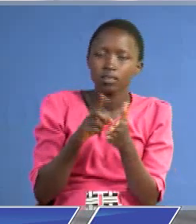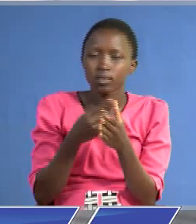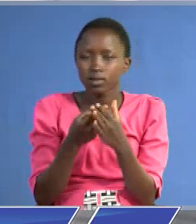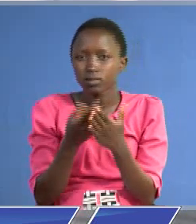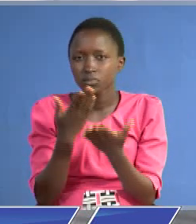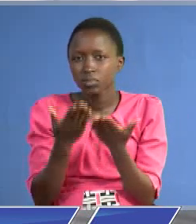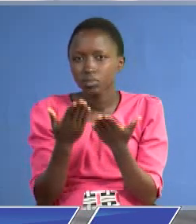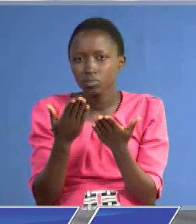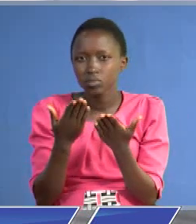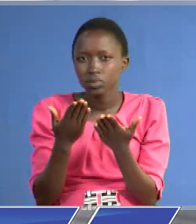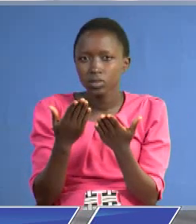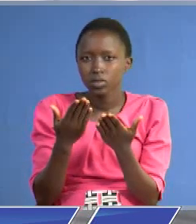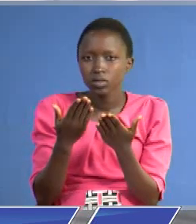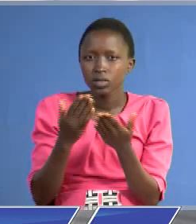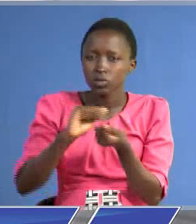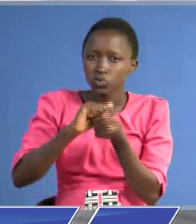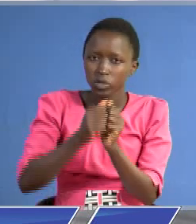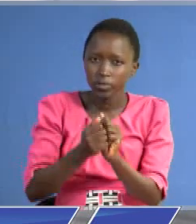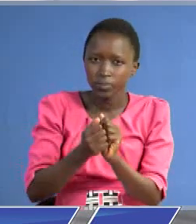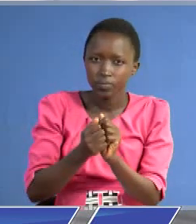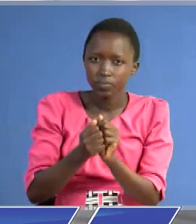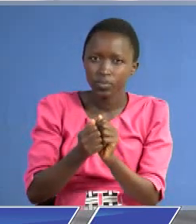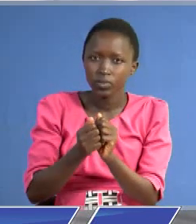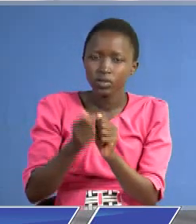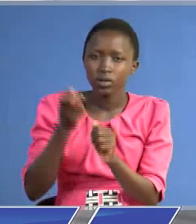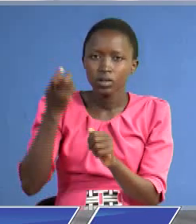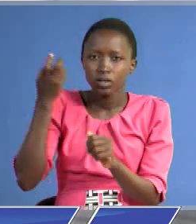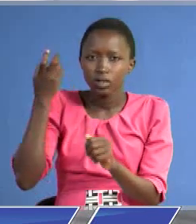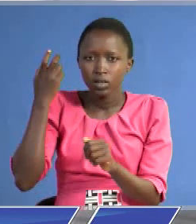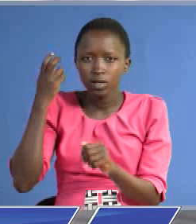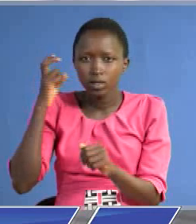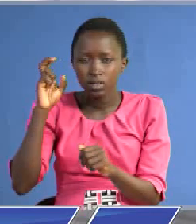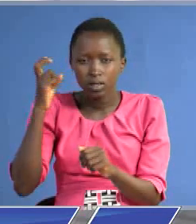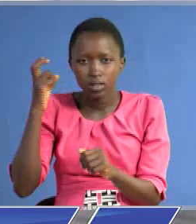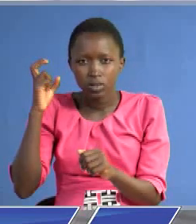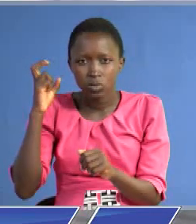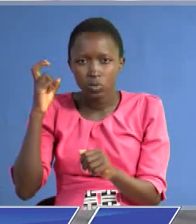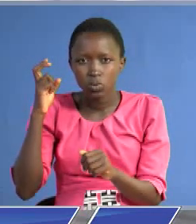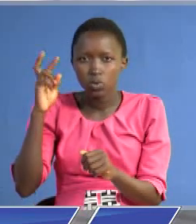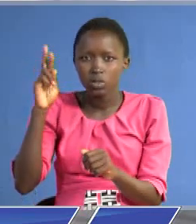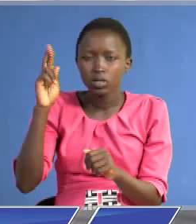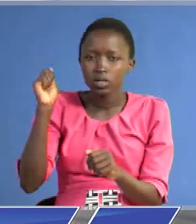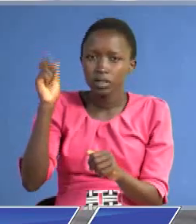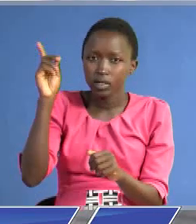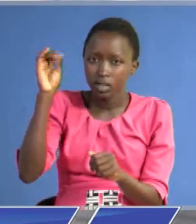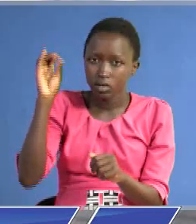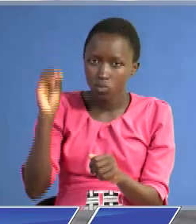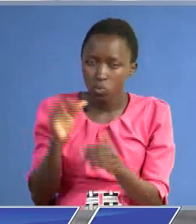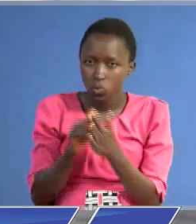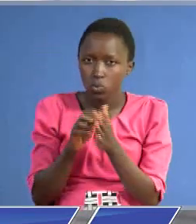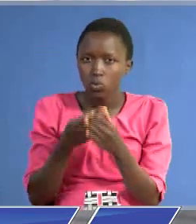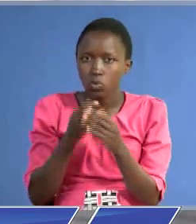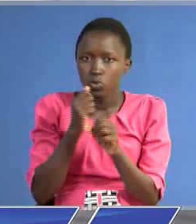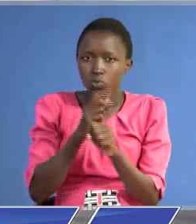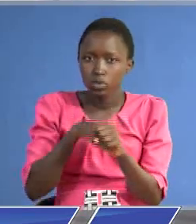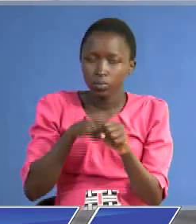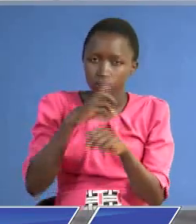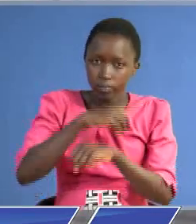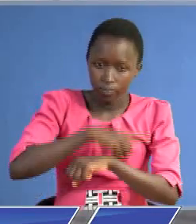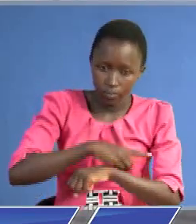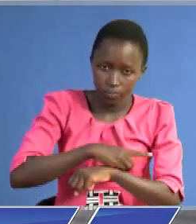be attenuated, whereas radio astronomy travels even farther, and you can do astronomy even during the